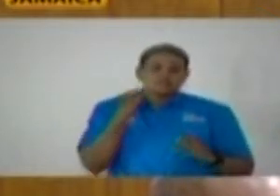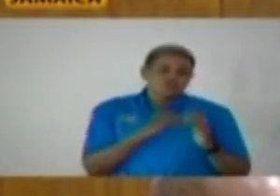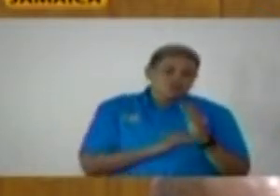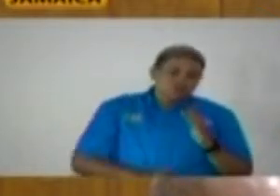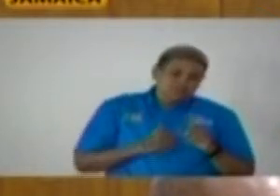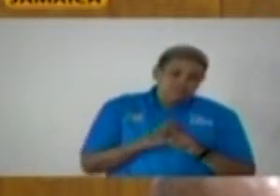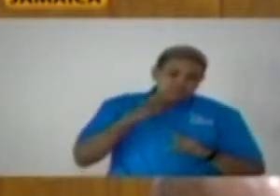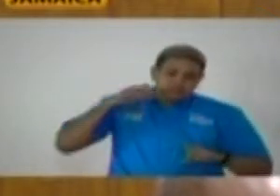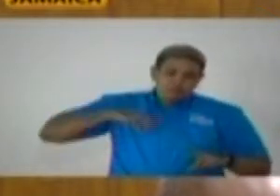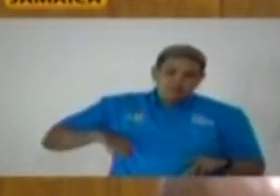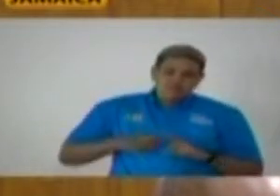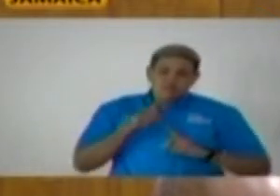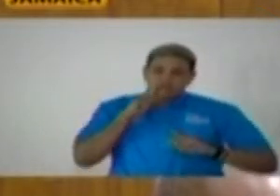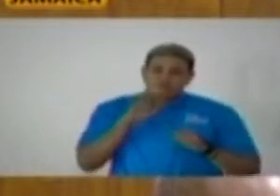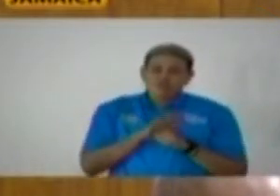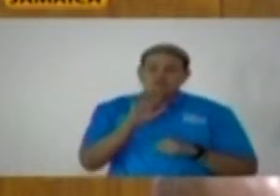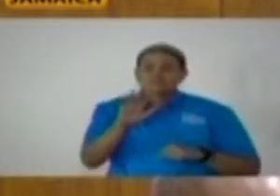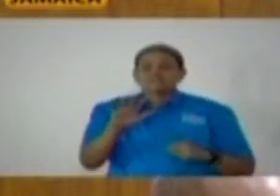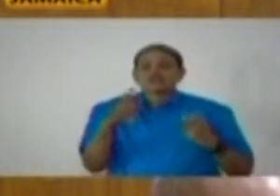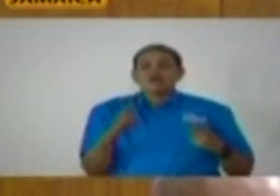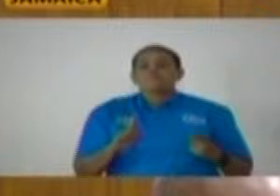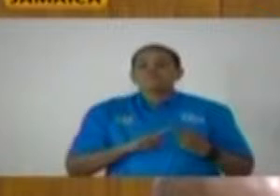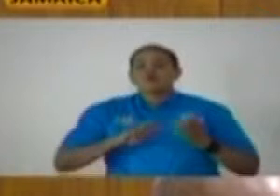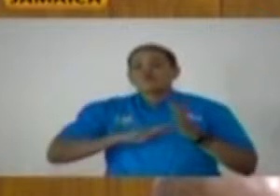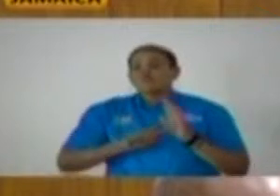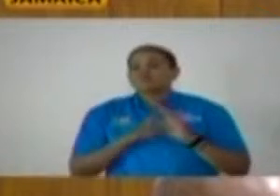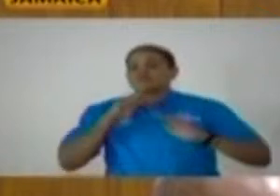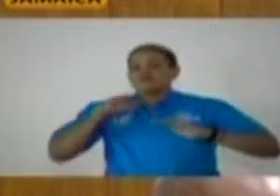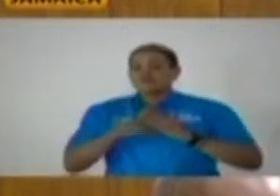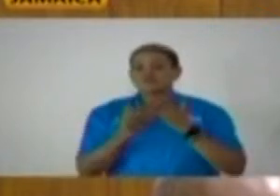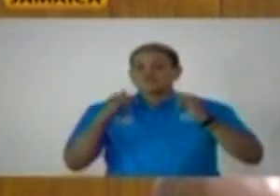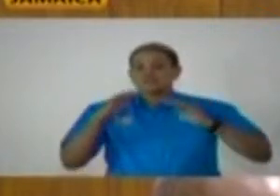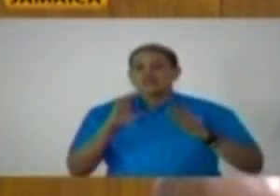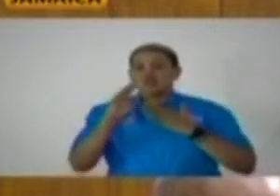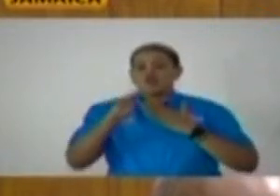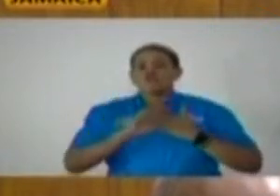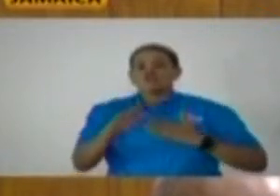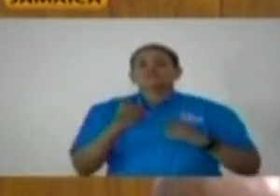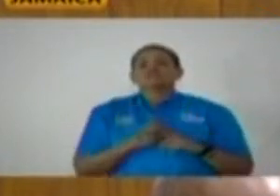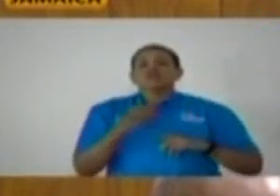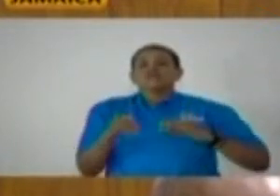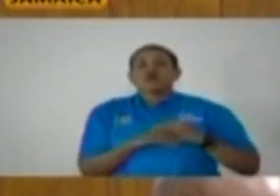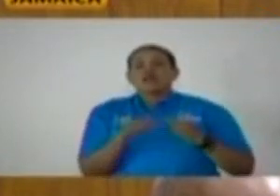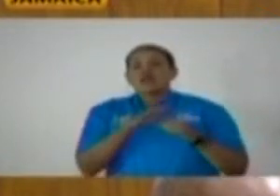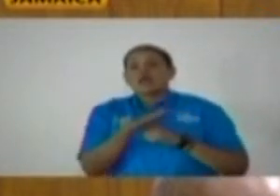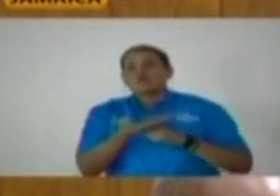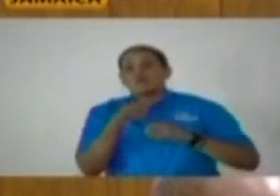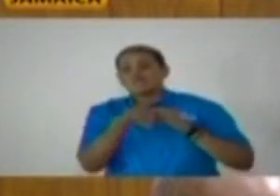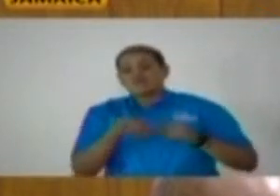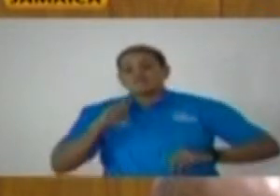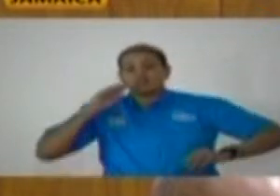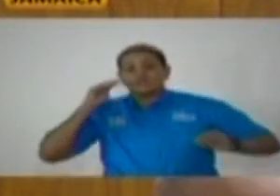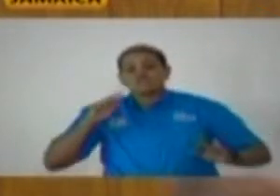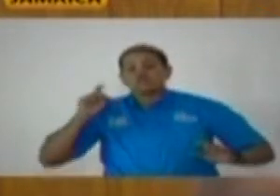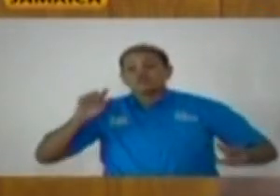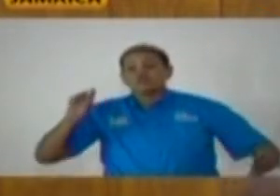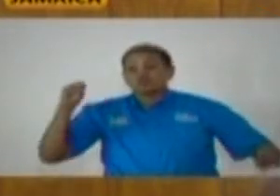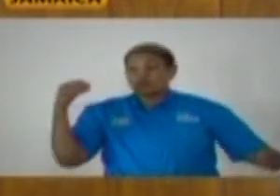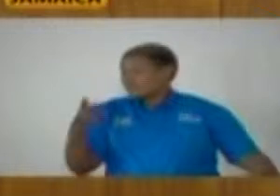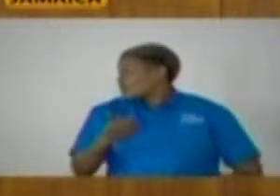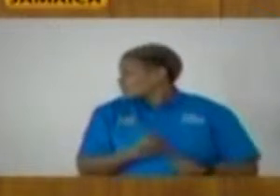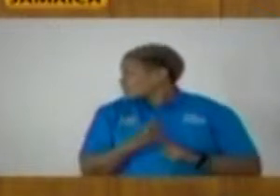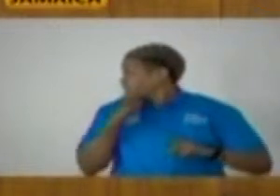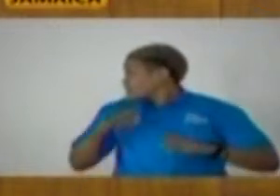are to benefit from the promise and the purpose of the new standards curriculum, then adequate funding for teaching must be provided